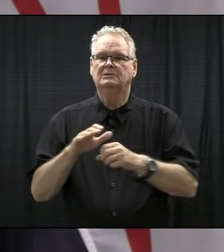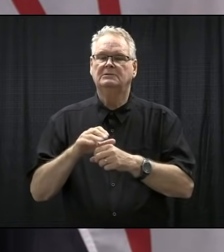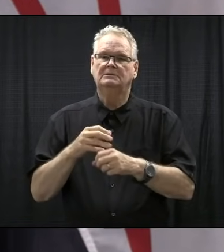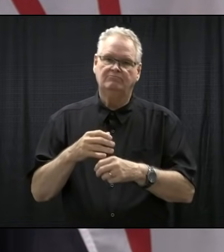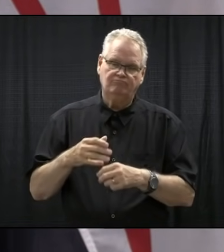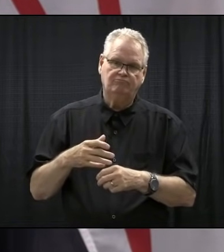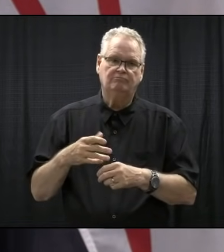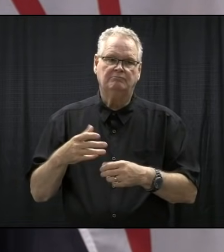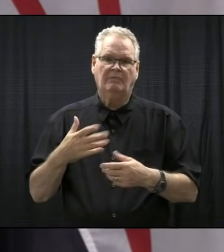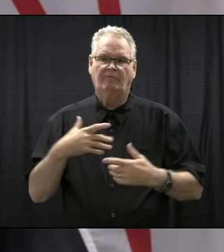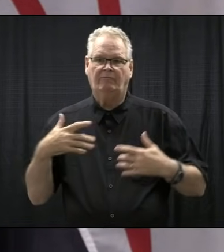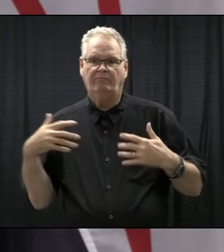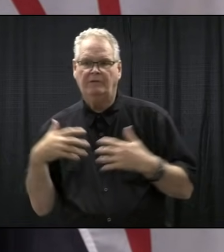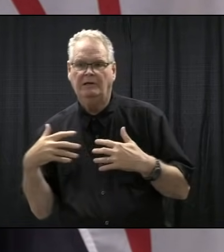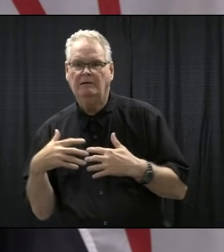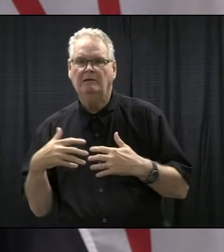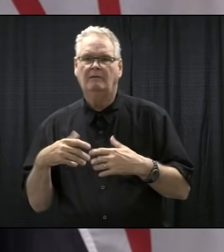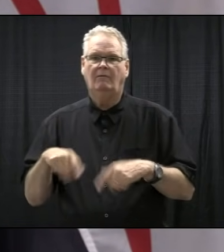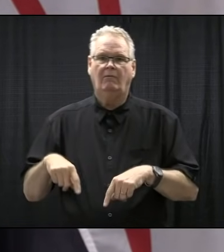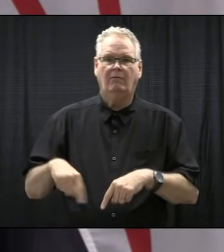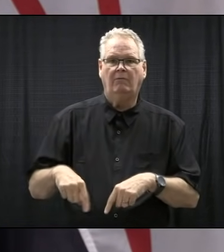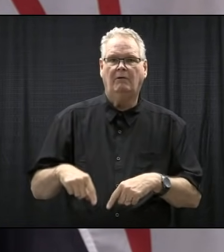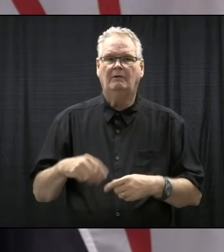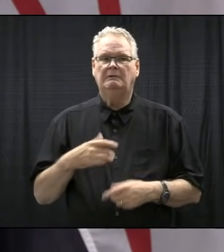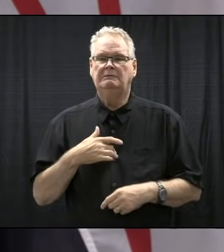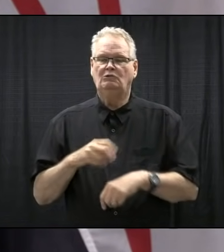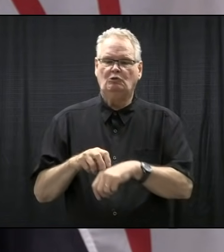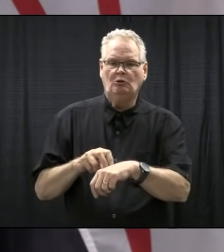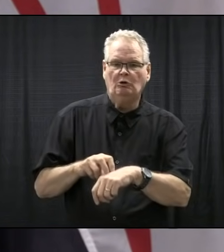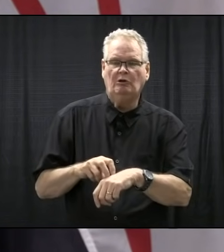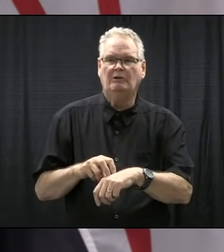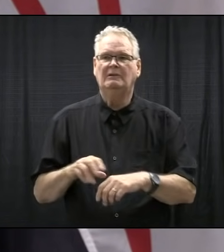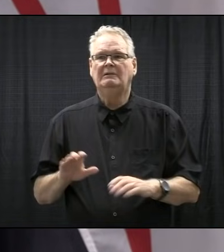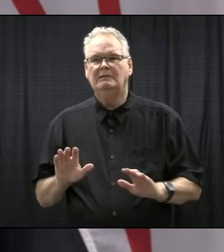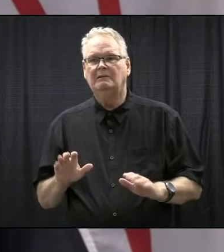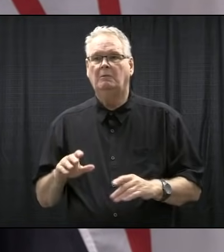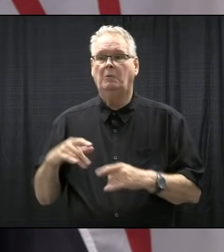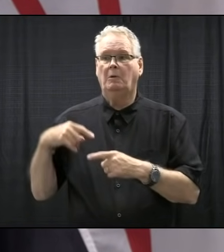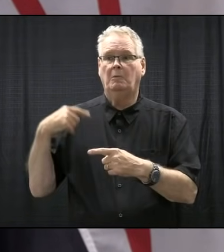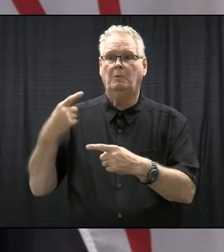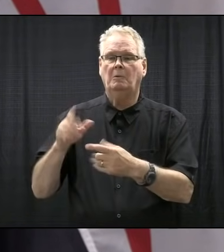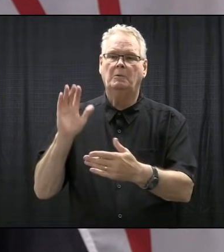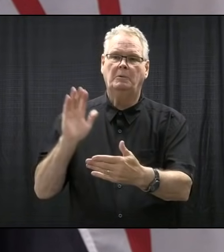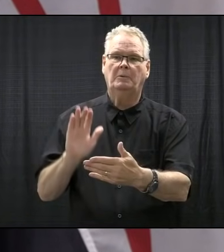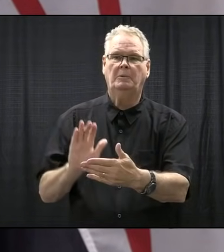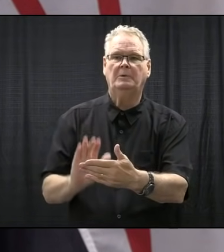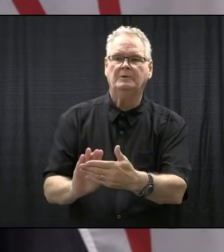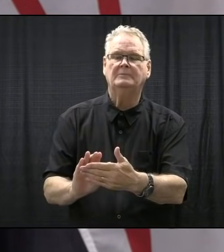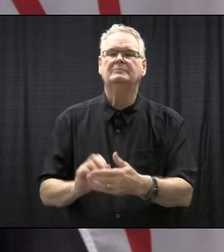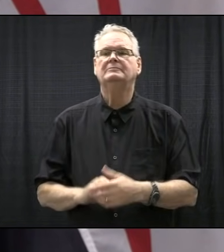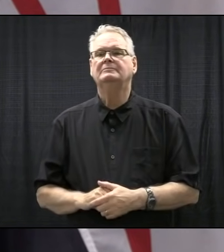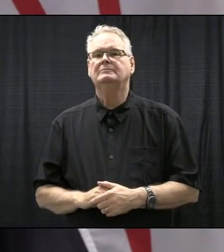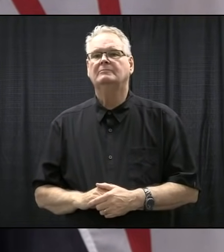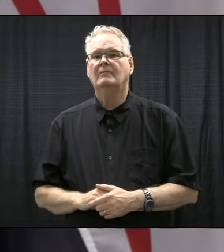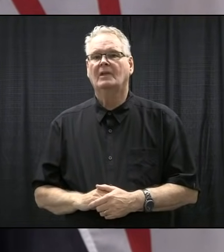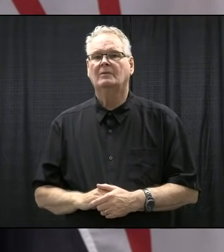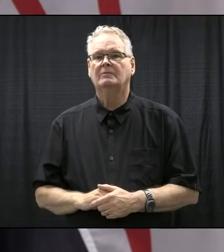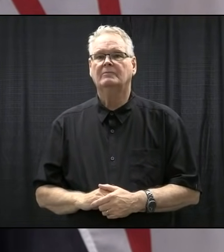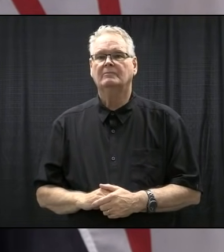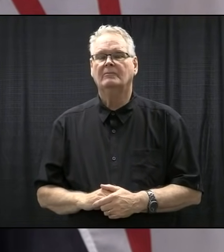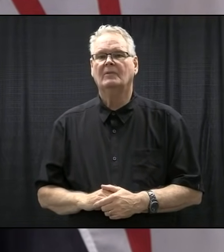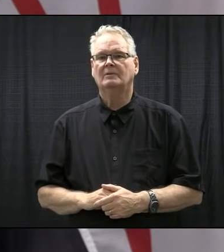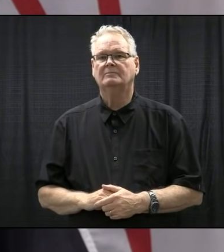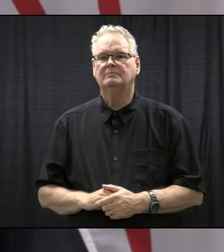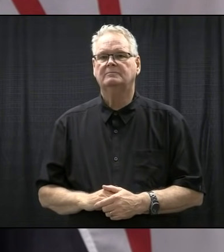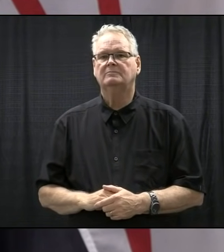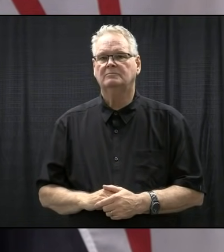it's going to be an adjustment for all of us to learn to live with COVID. But live with it we must, and we cannot keep society